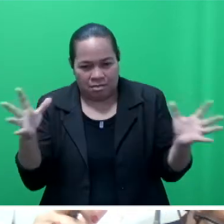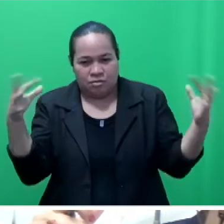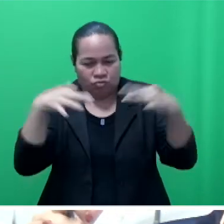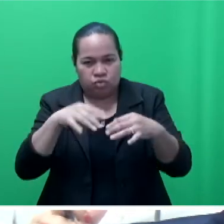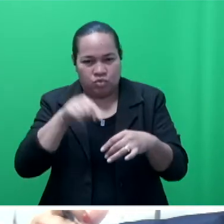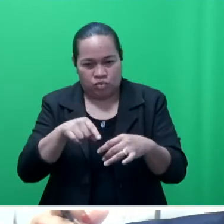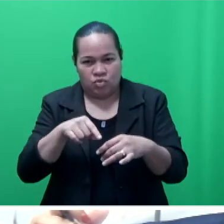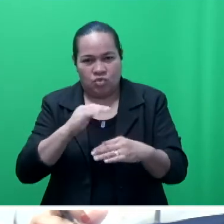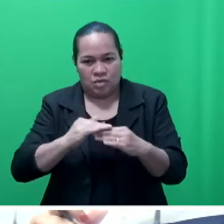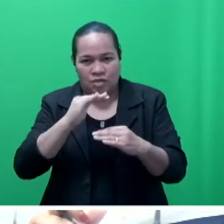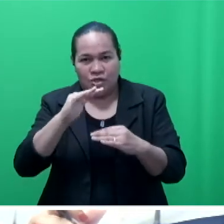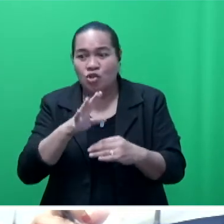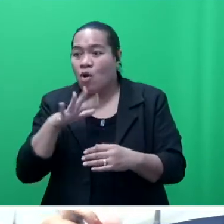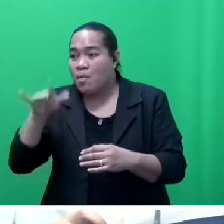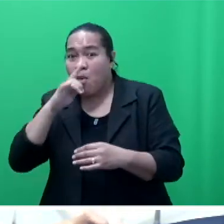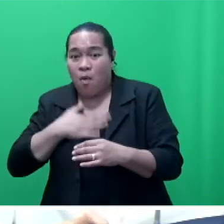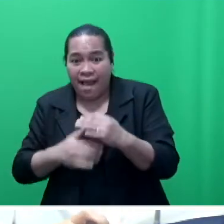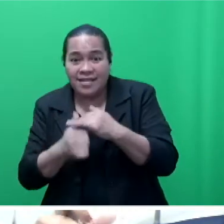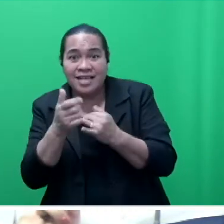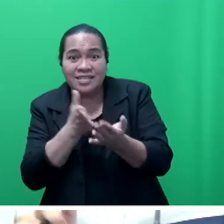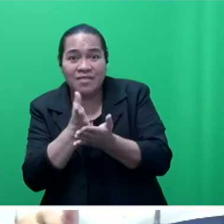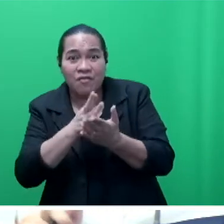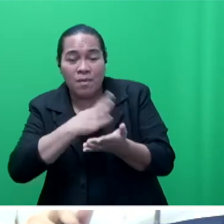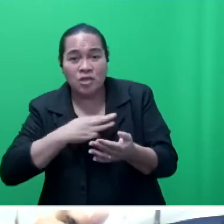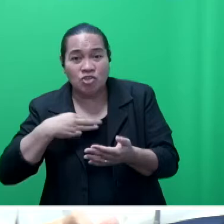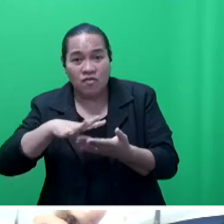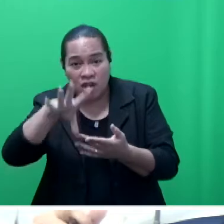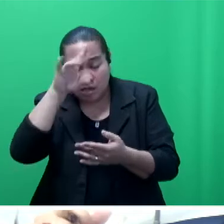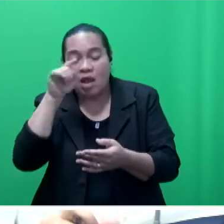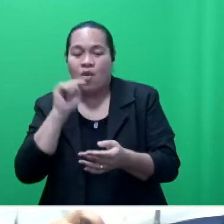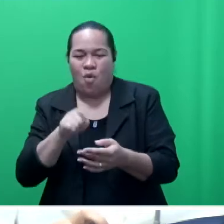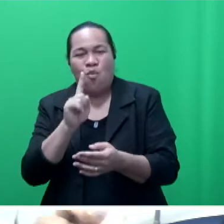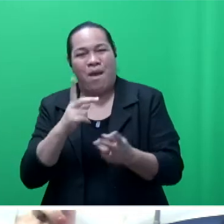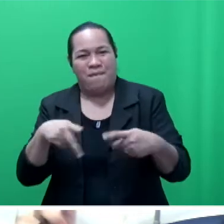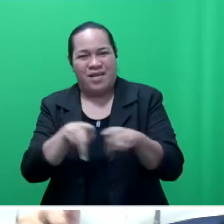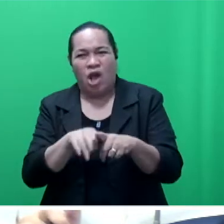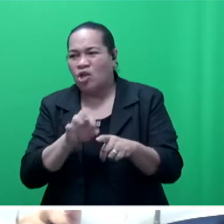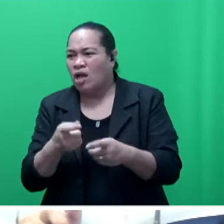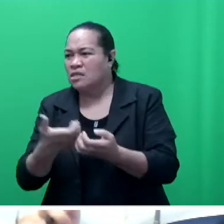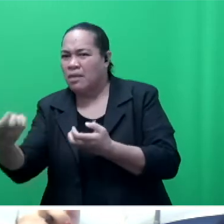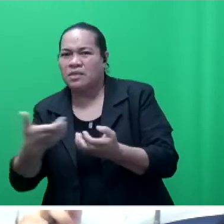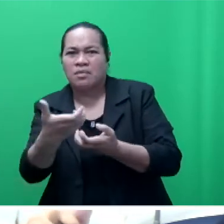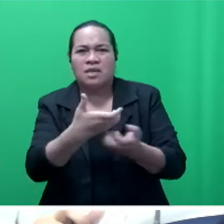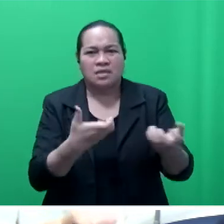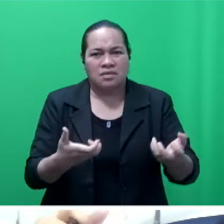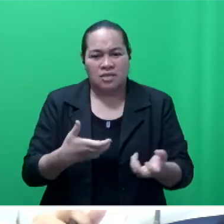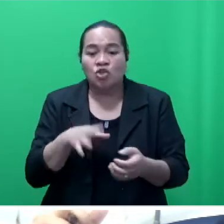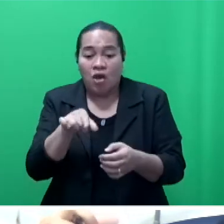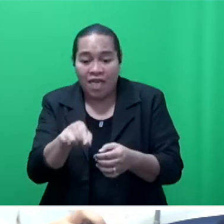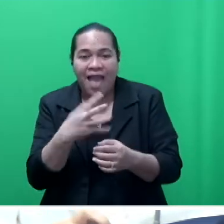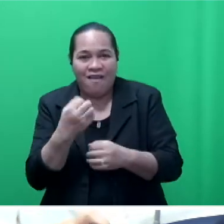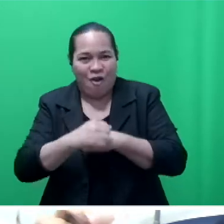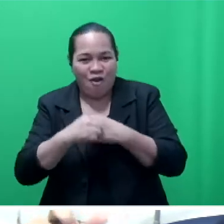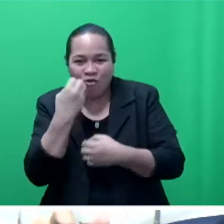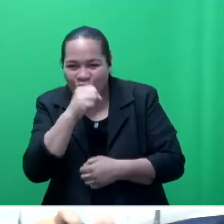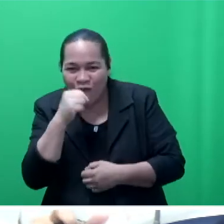services can go to one place. So you can have one entire building dedicated to that. We want to have, for example, coffee shops, service areas for members